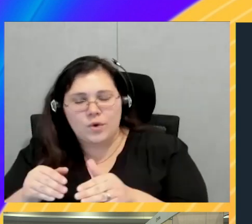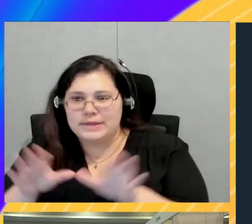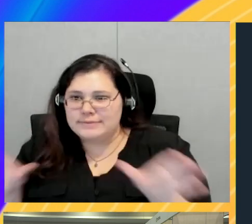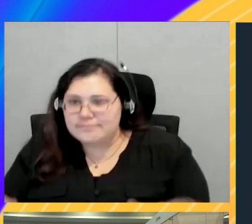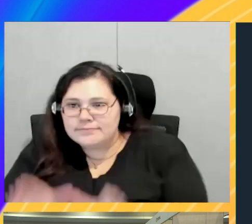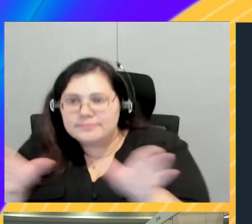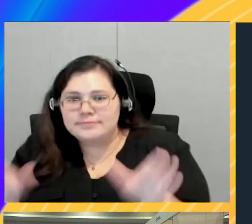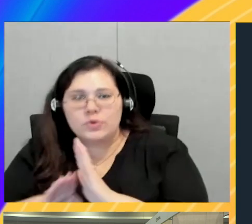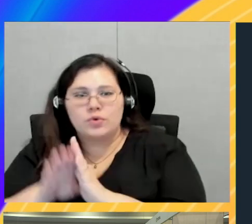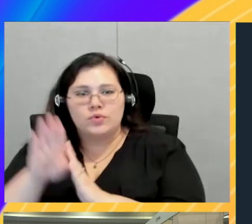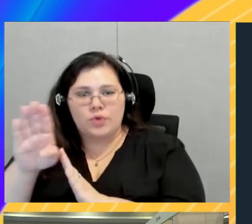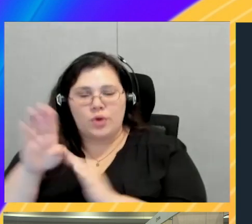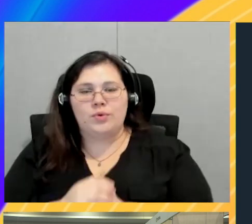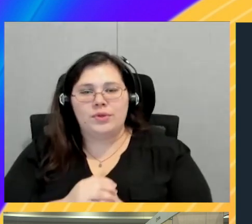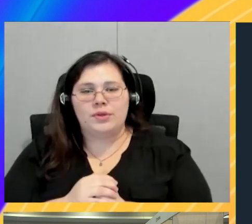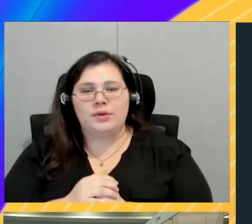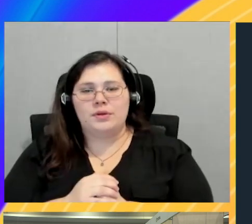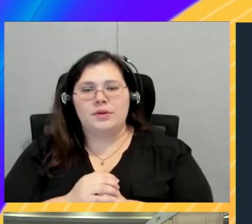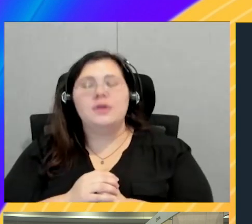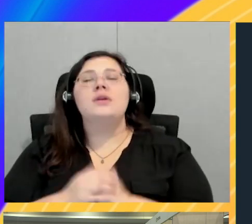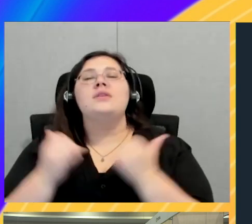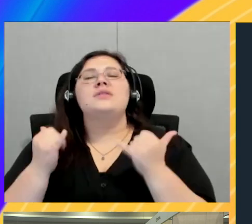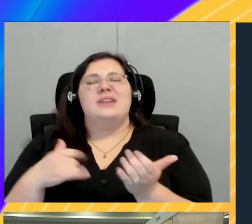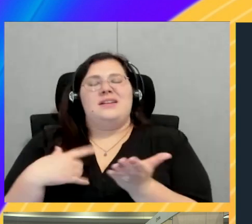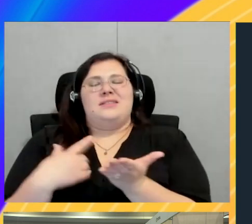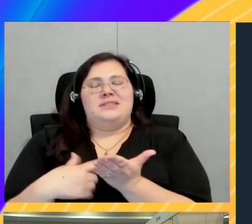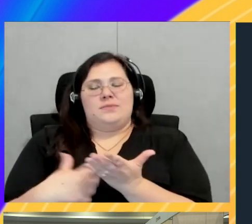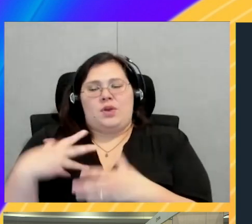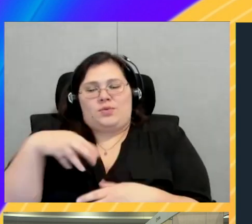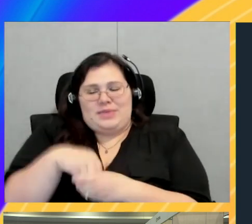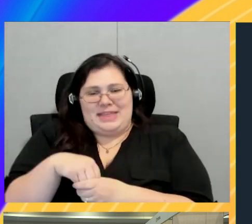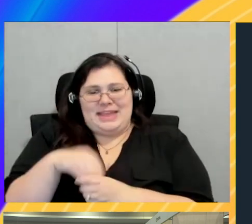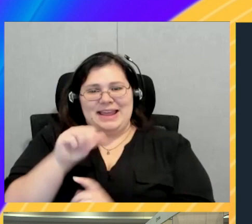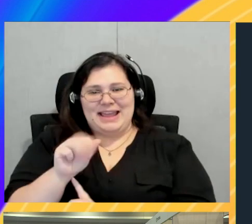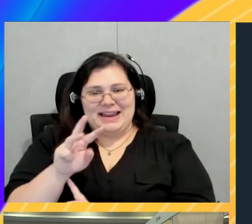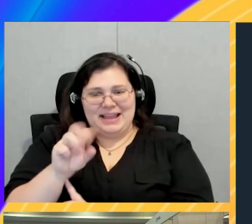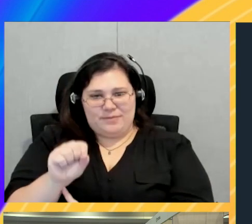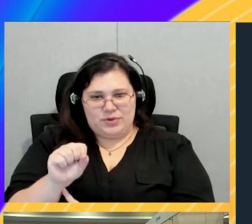elements within AWS to supercharge that success.